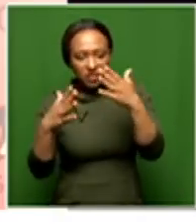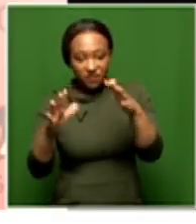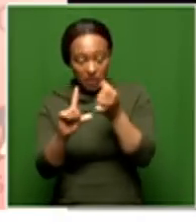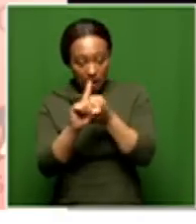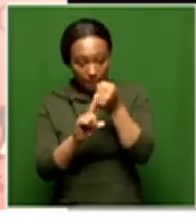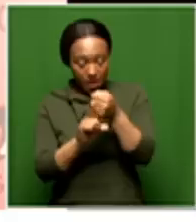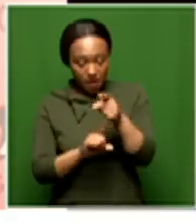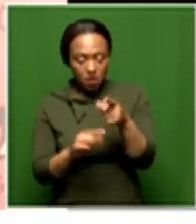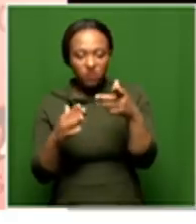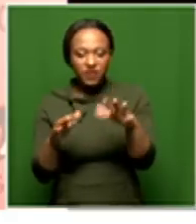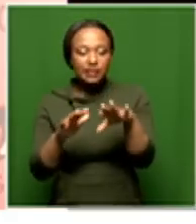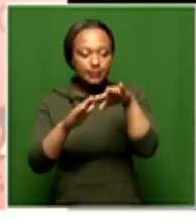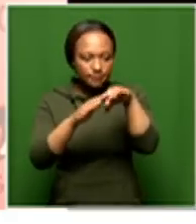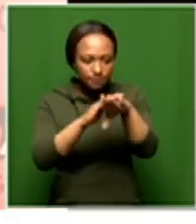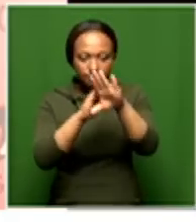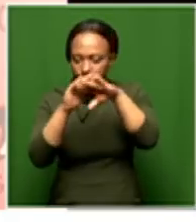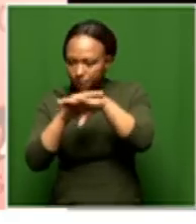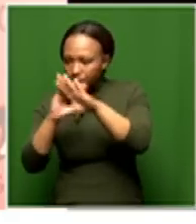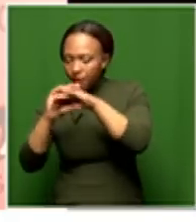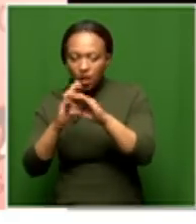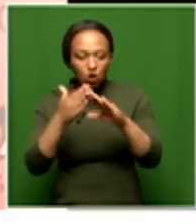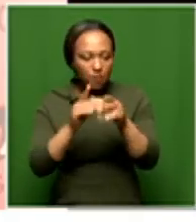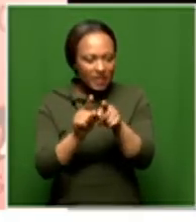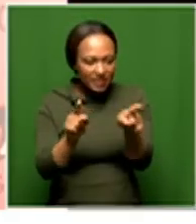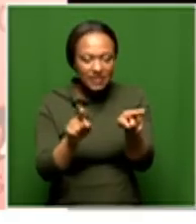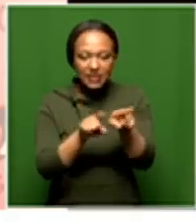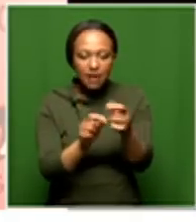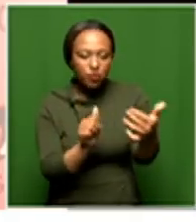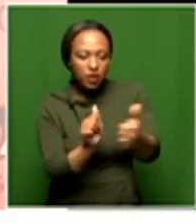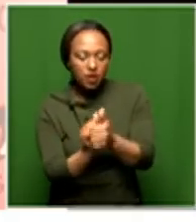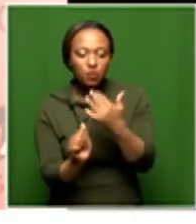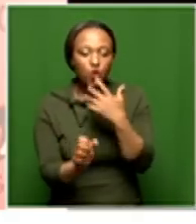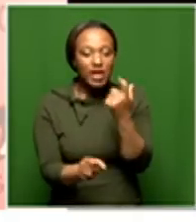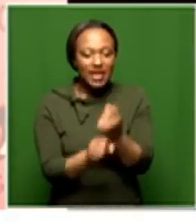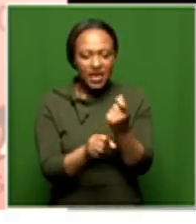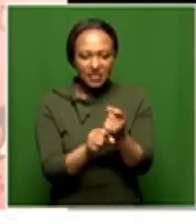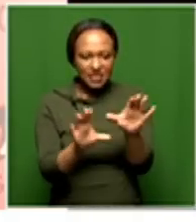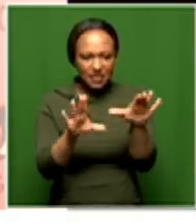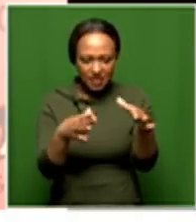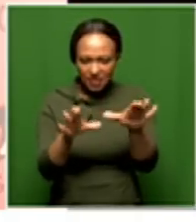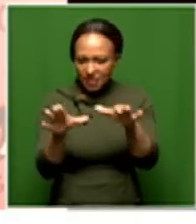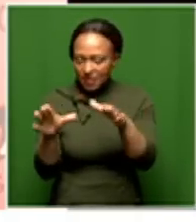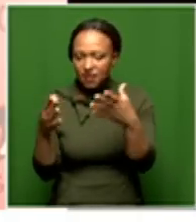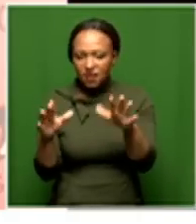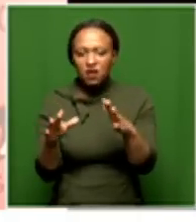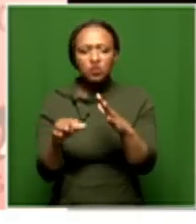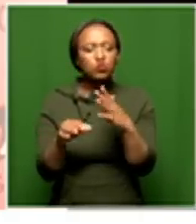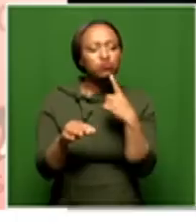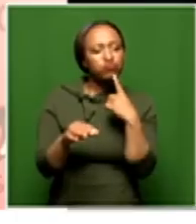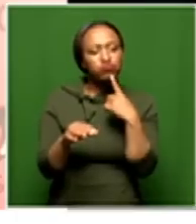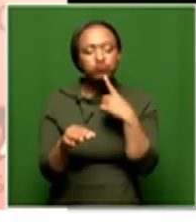we went into different communities to work with the taxi industry to patch up